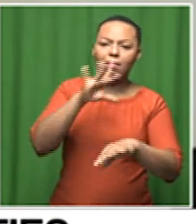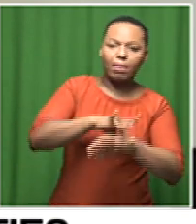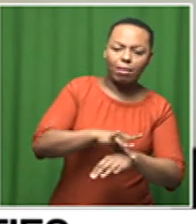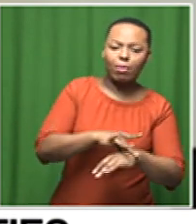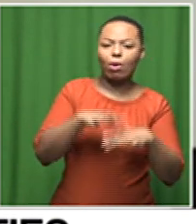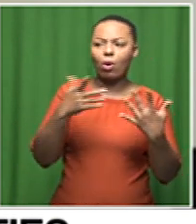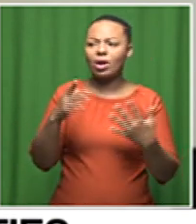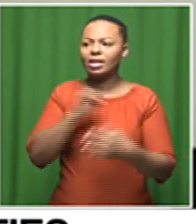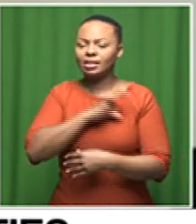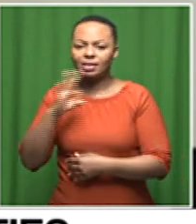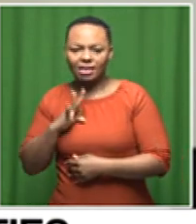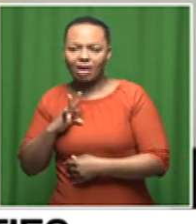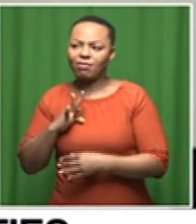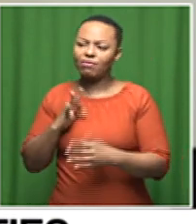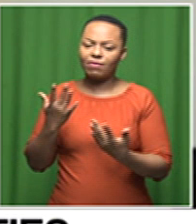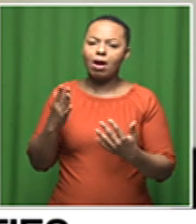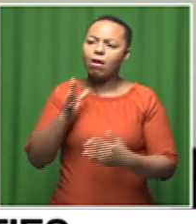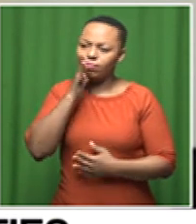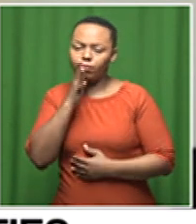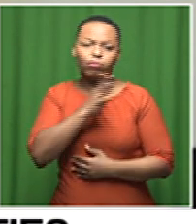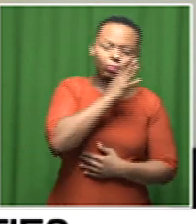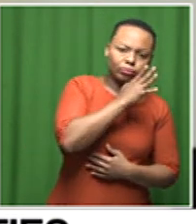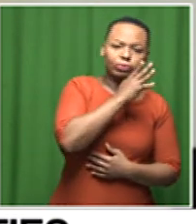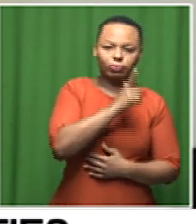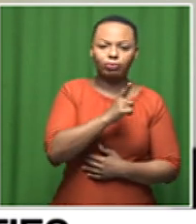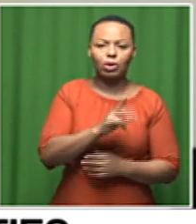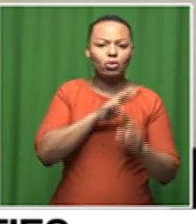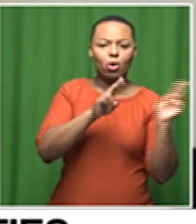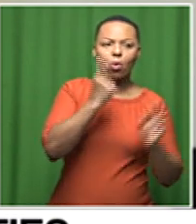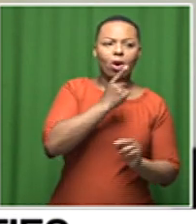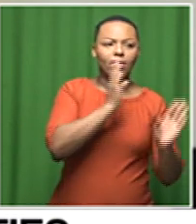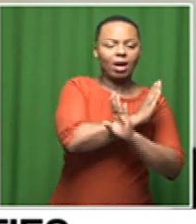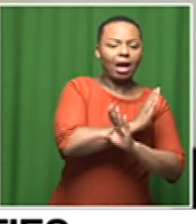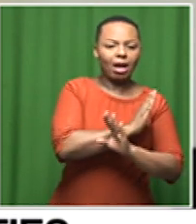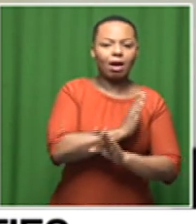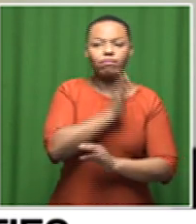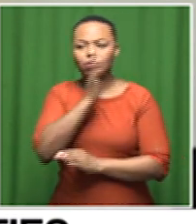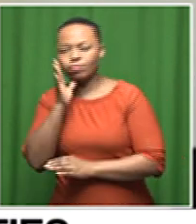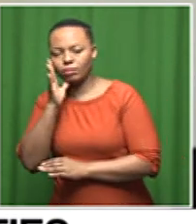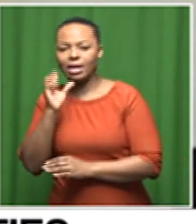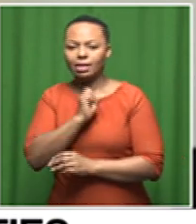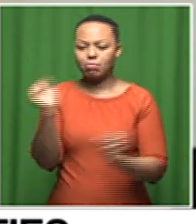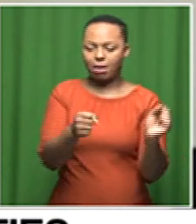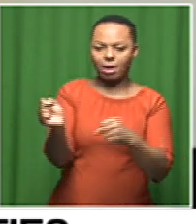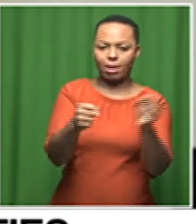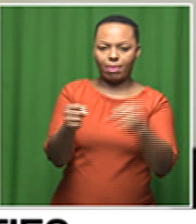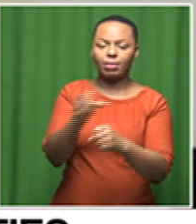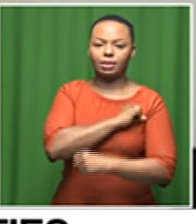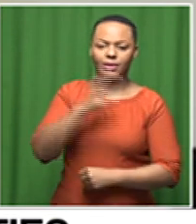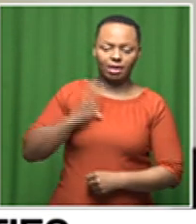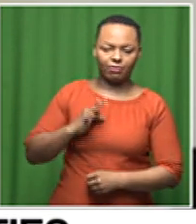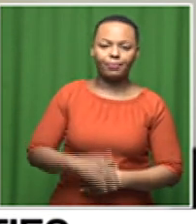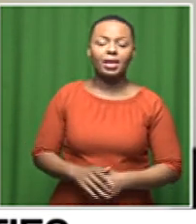healthcare staff members will be equal. And we believe that once that has been introduced, care will be better. But we are